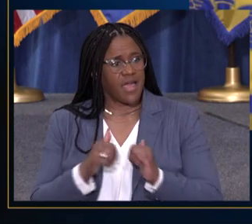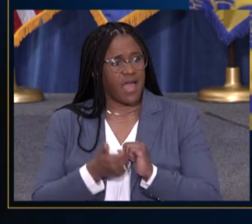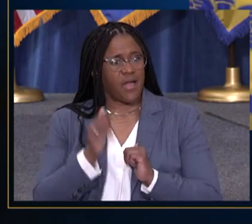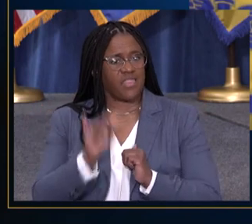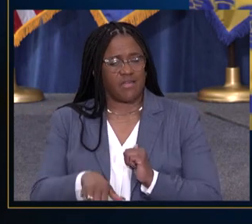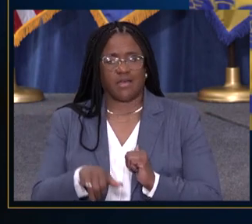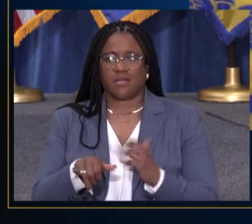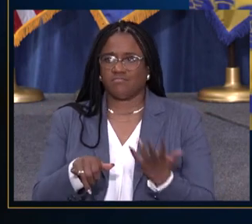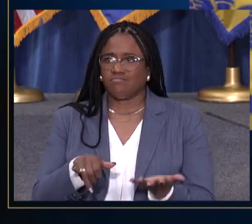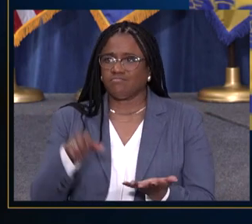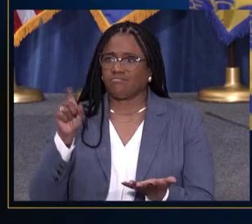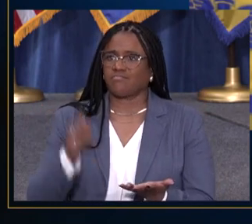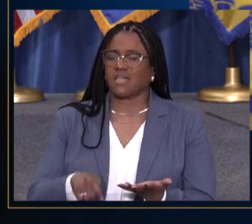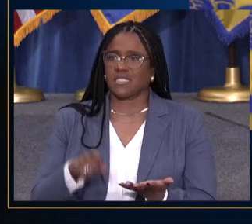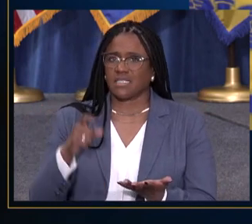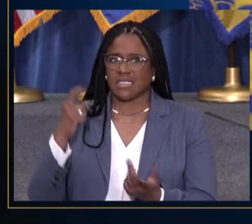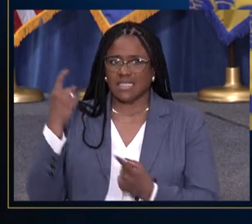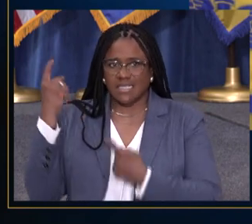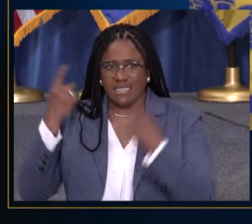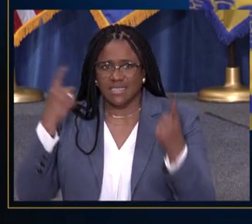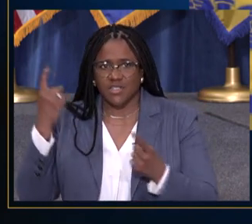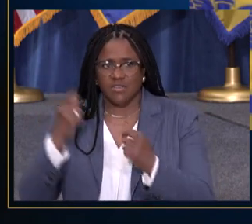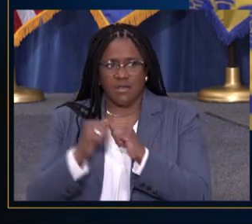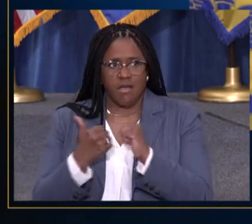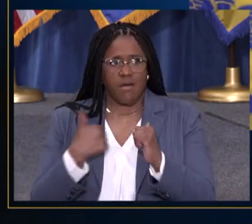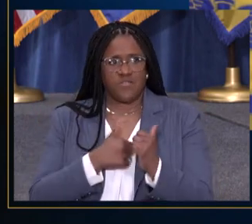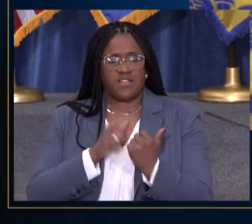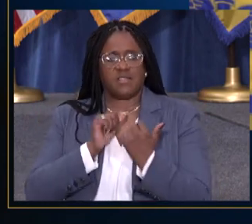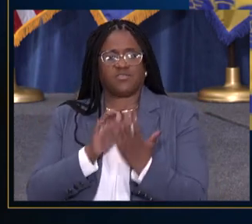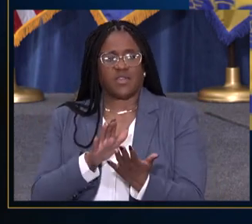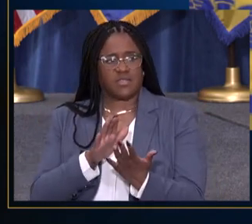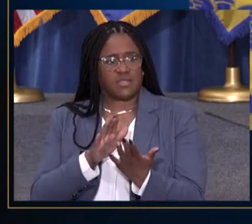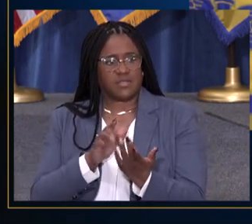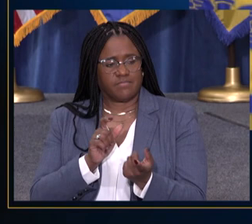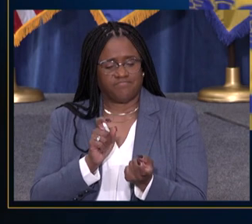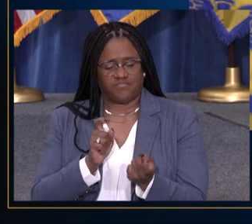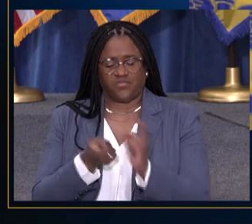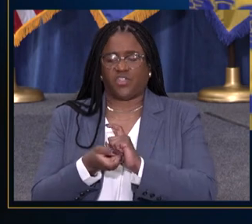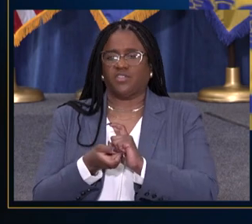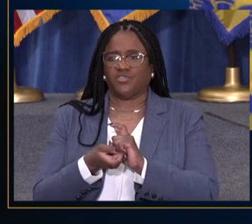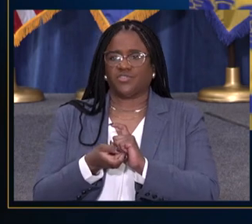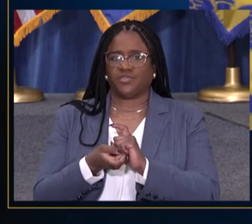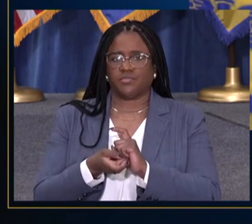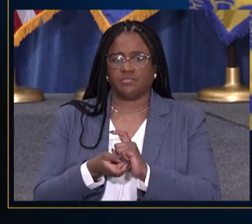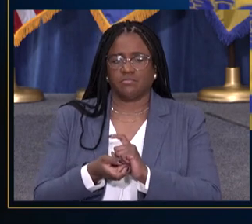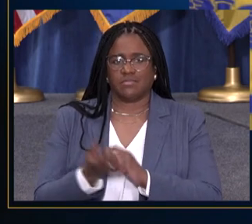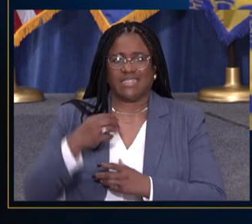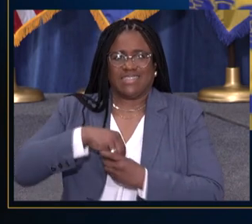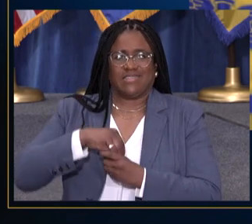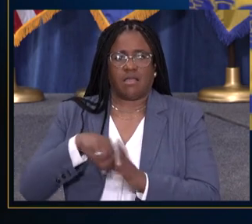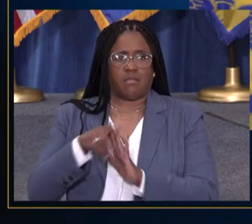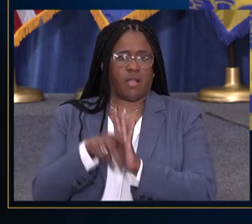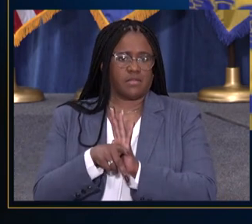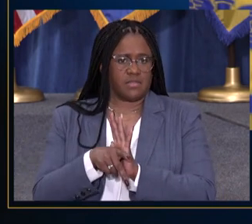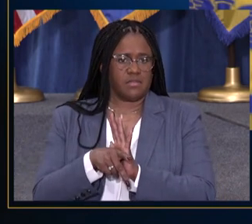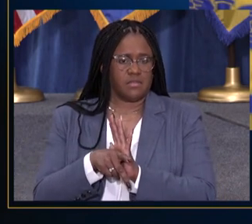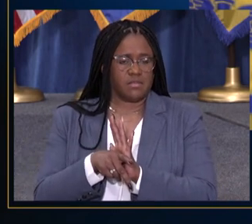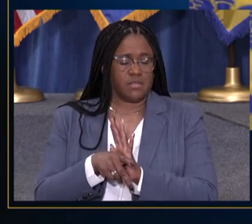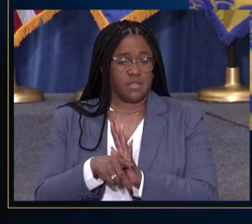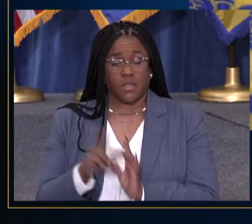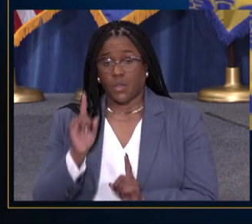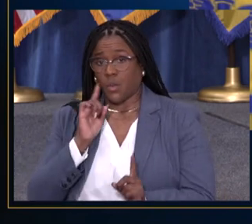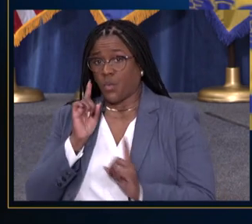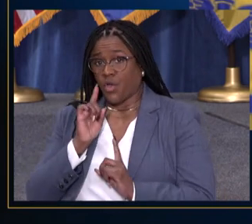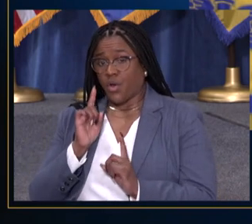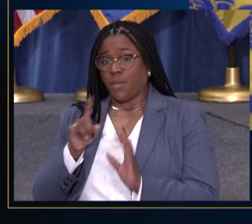be a thought about how we address change in our policies. We heard about